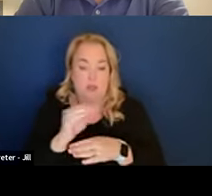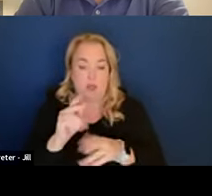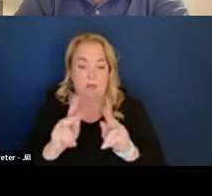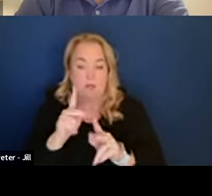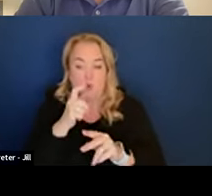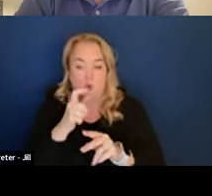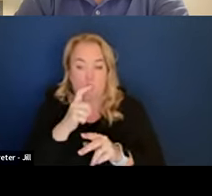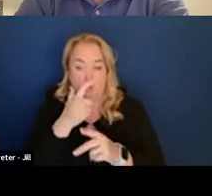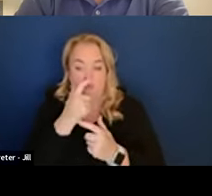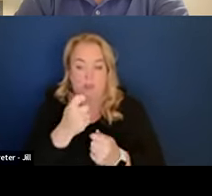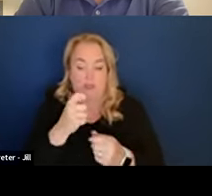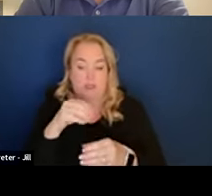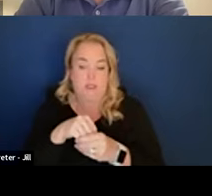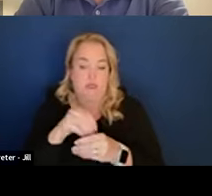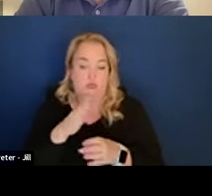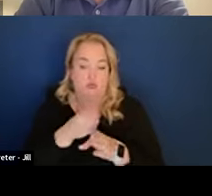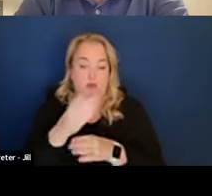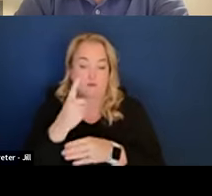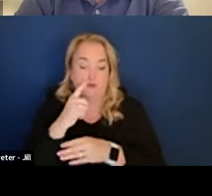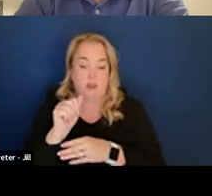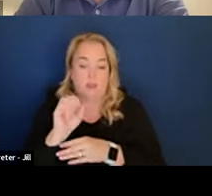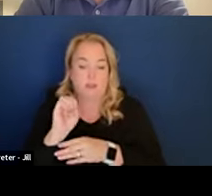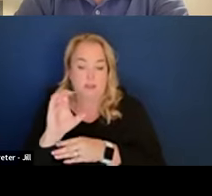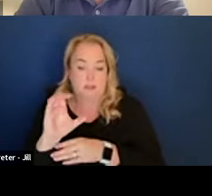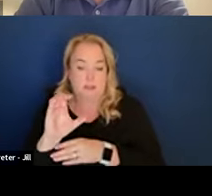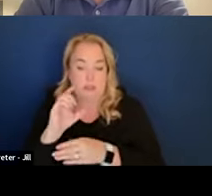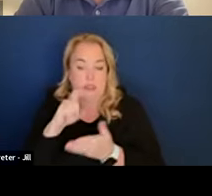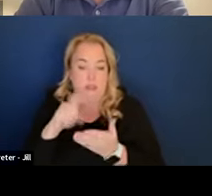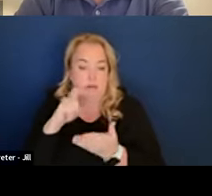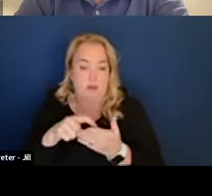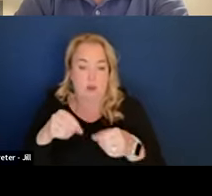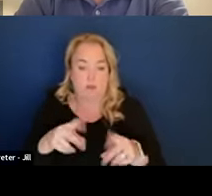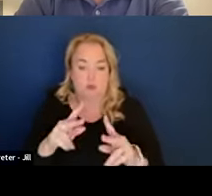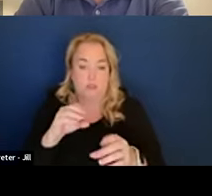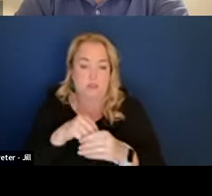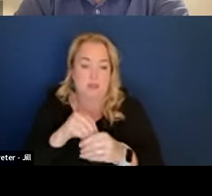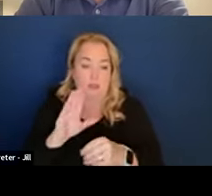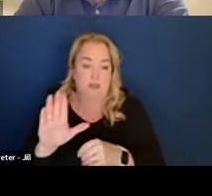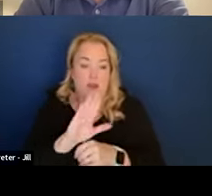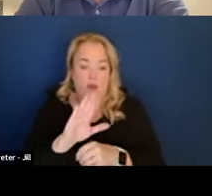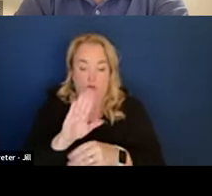career in AEC to identify opportunities in the marketplace.